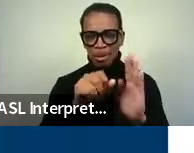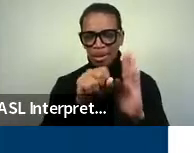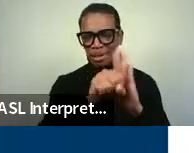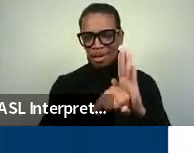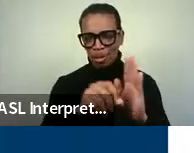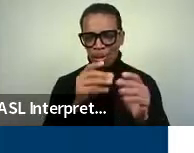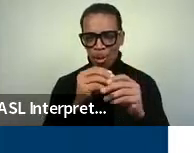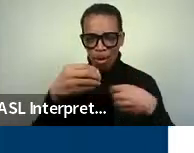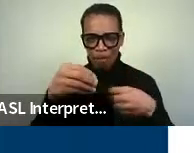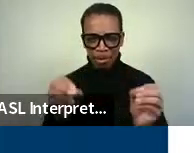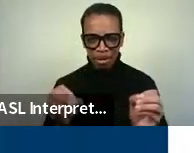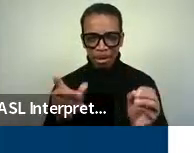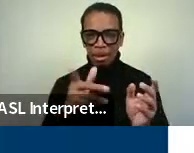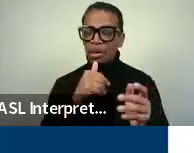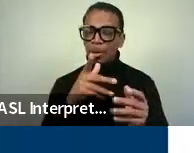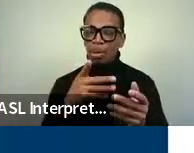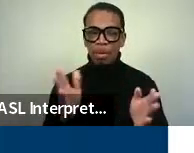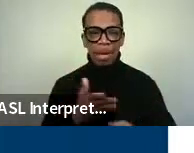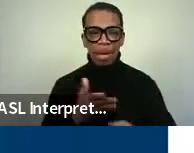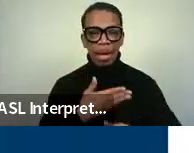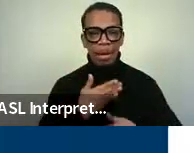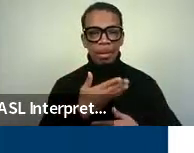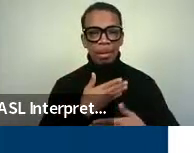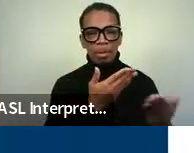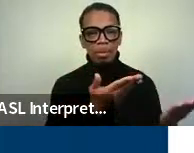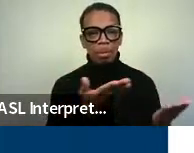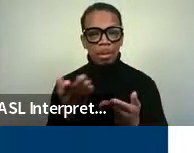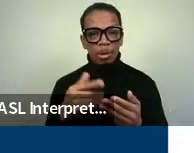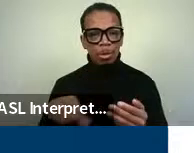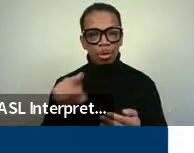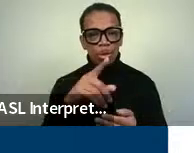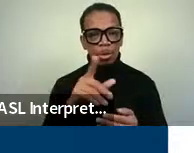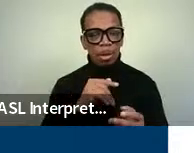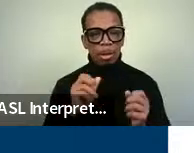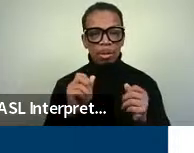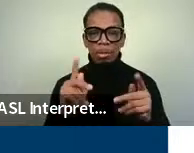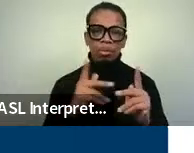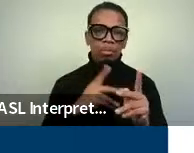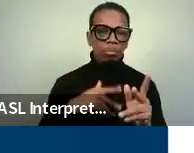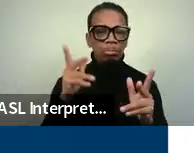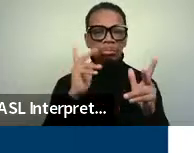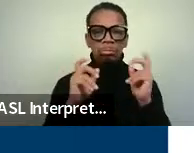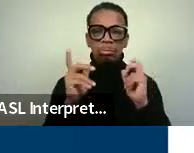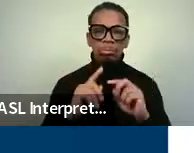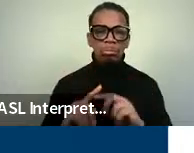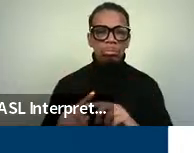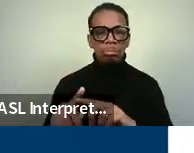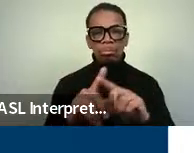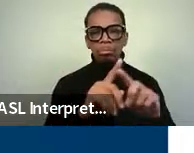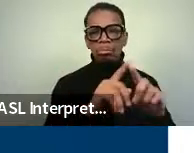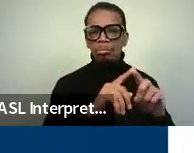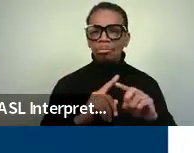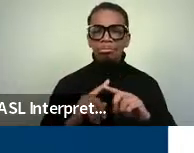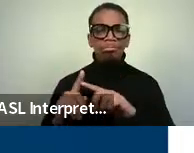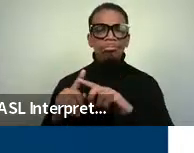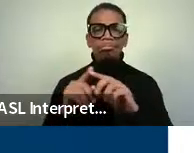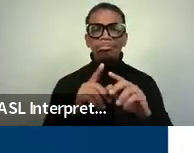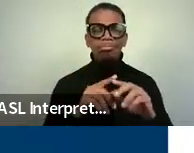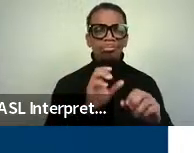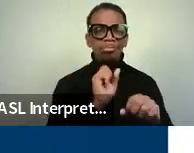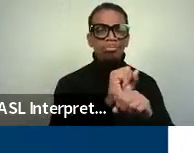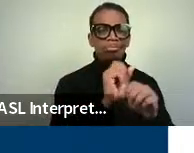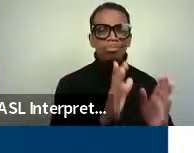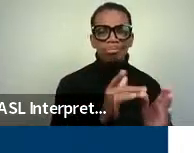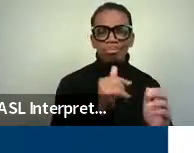happy to bring to you this morning an opportunity to hear from some wonderful colleagues of mine,